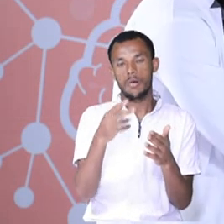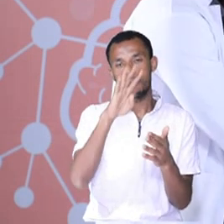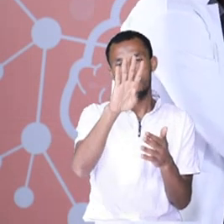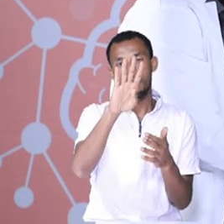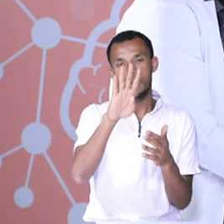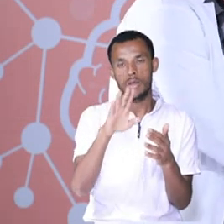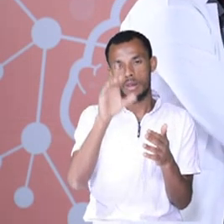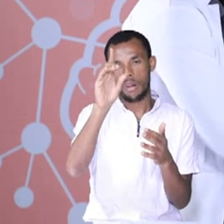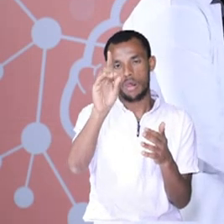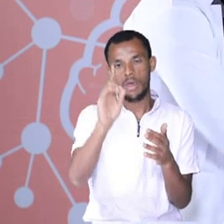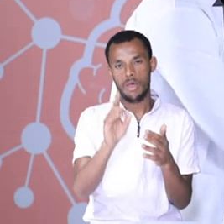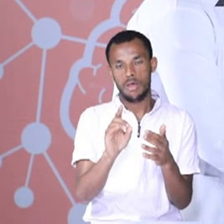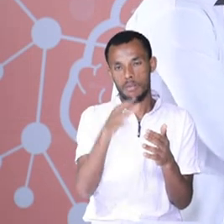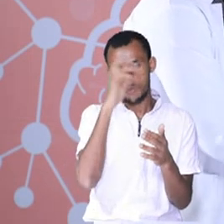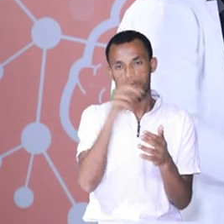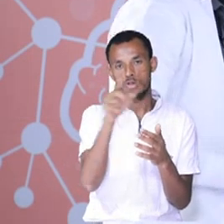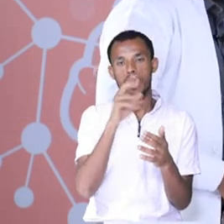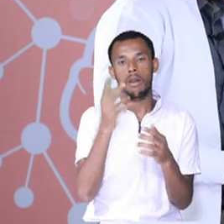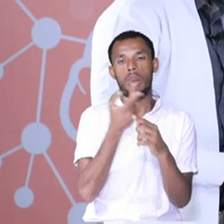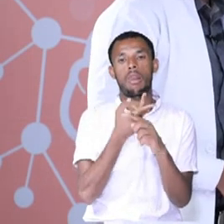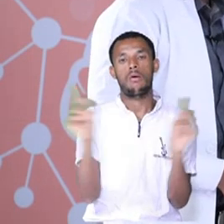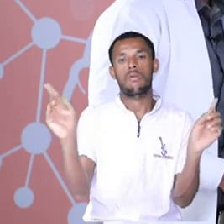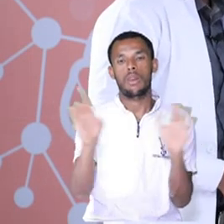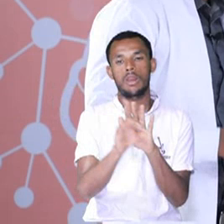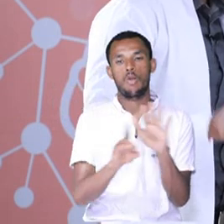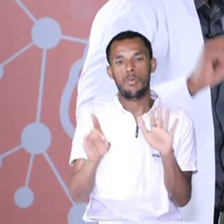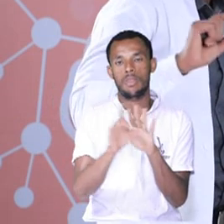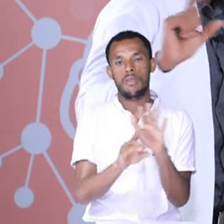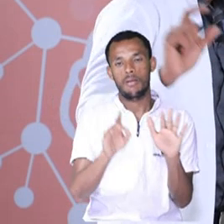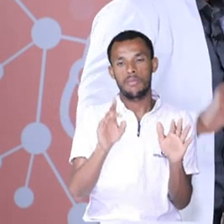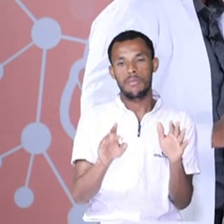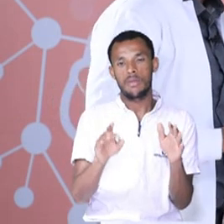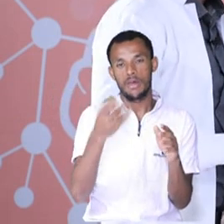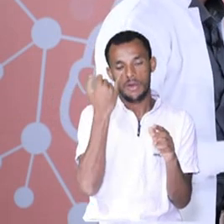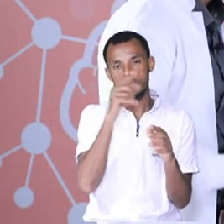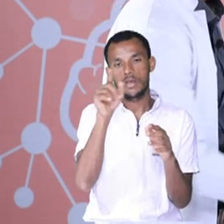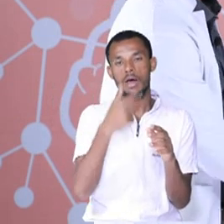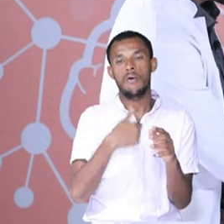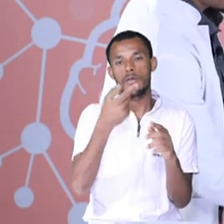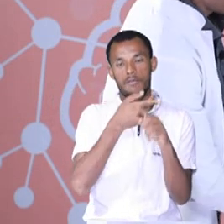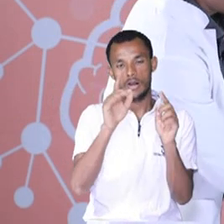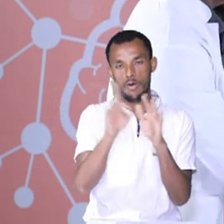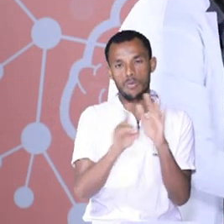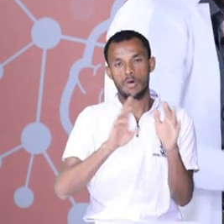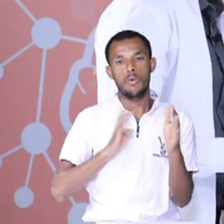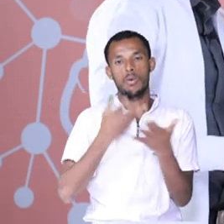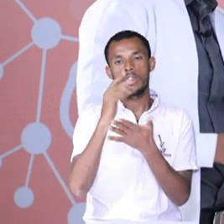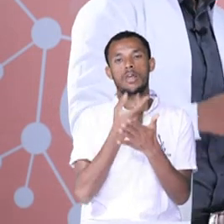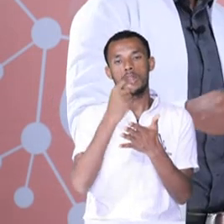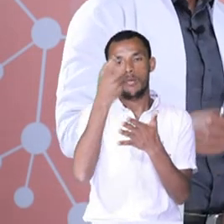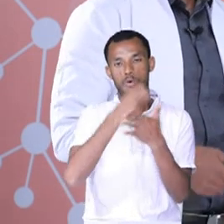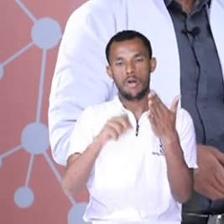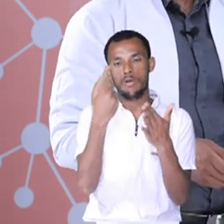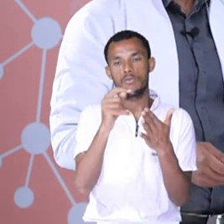b, here is d, because they have different denominator. If they have different denominator, we take the product